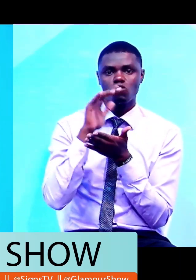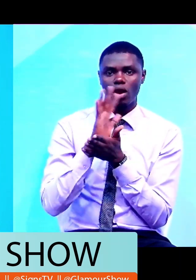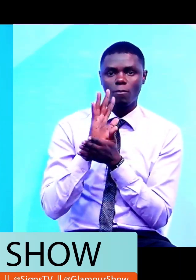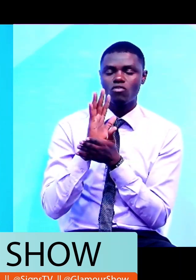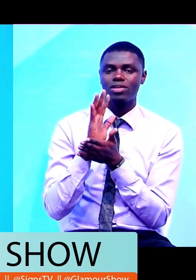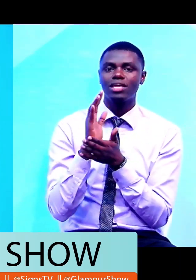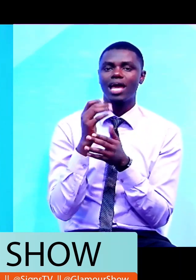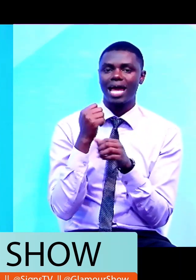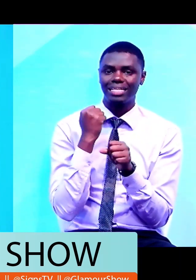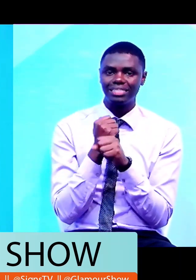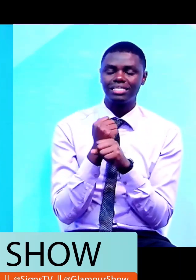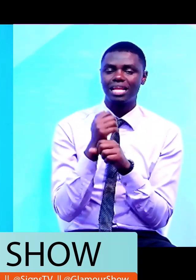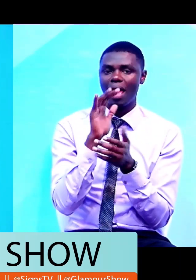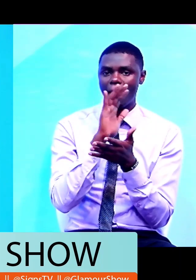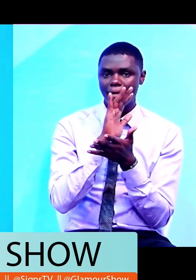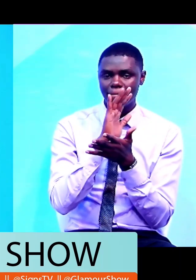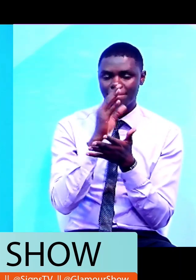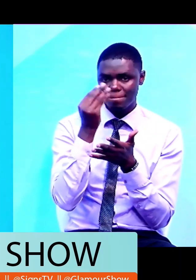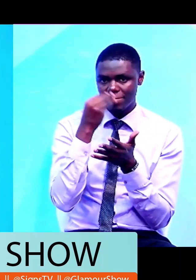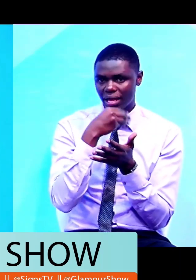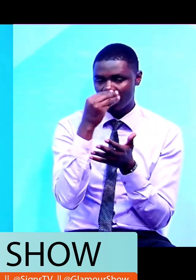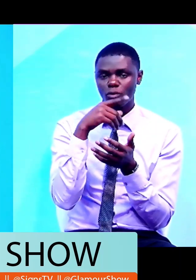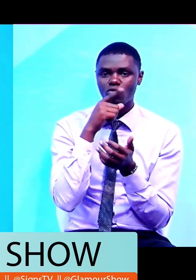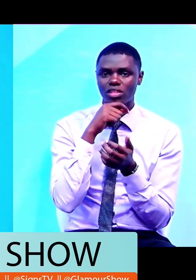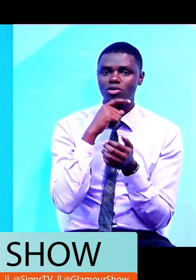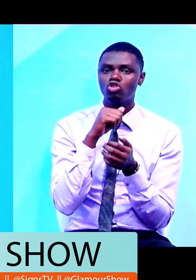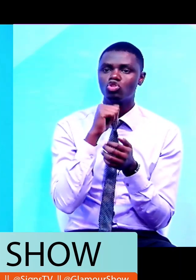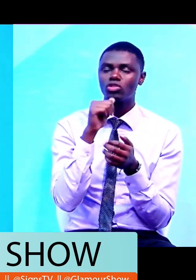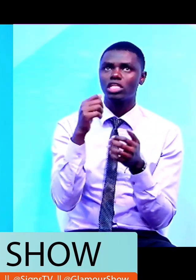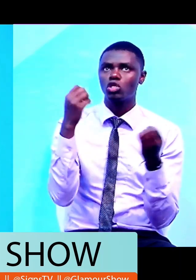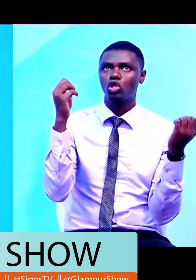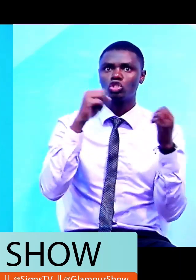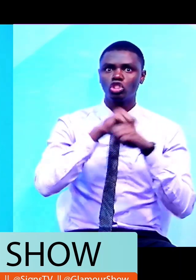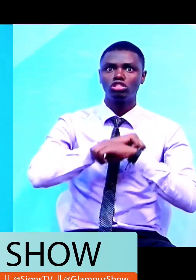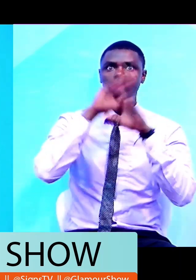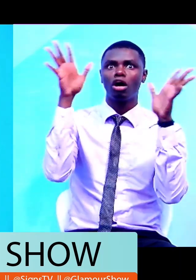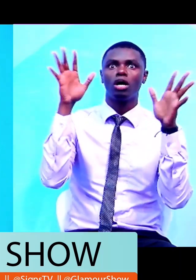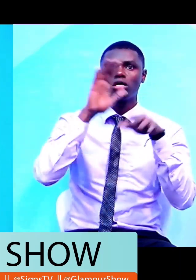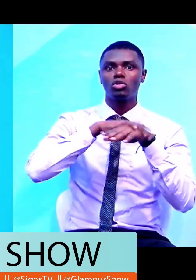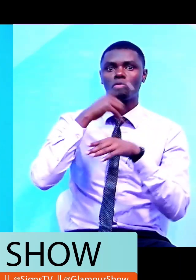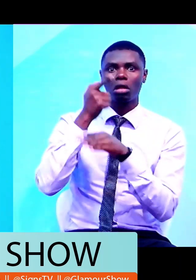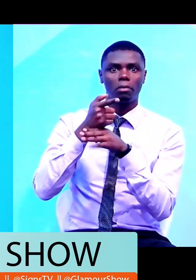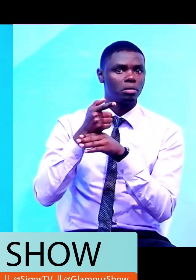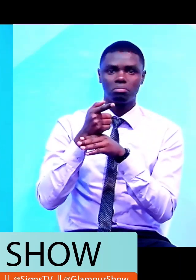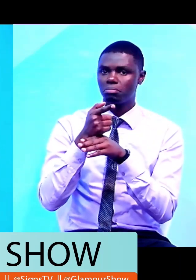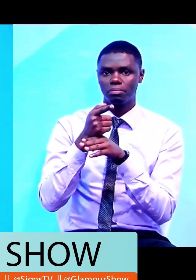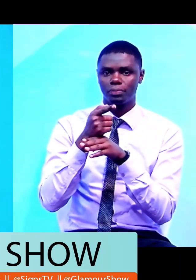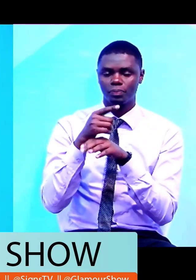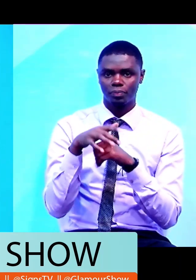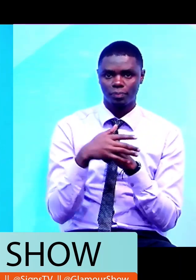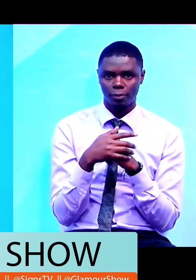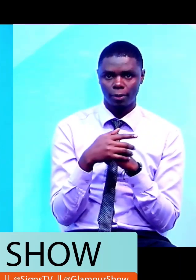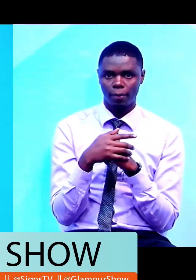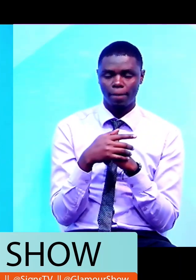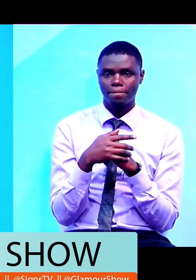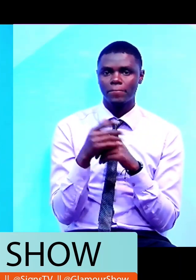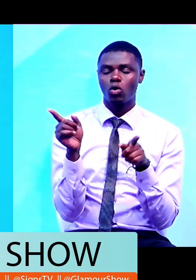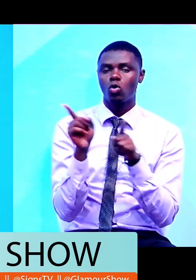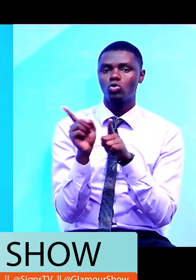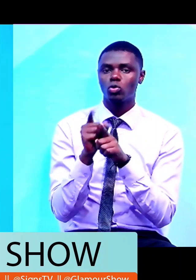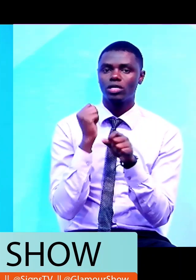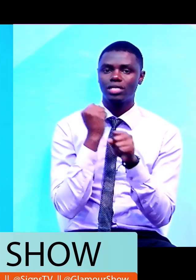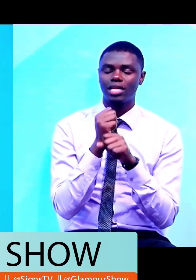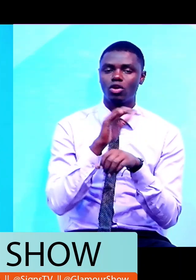had to do makeup on male models so that they don't shine so much when they're on camera. And I've also done it